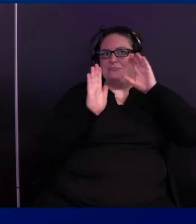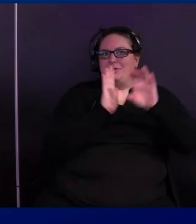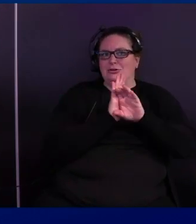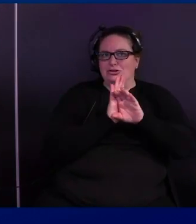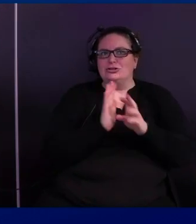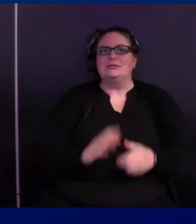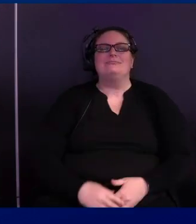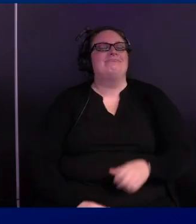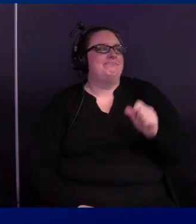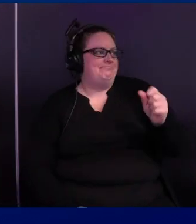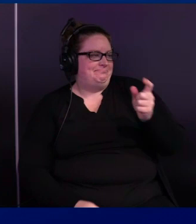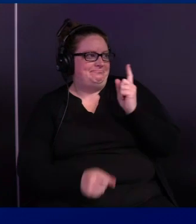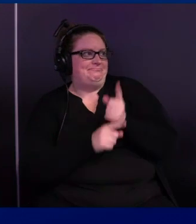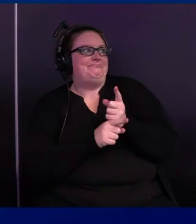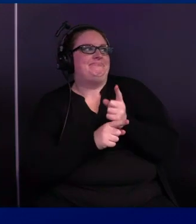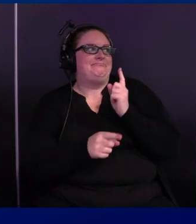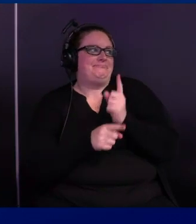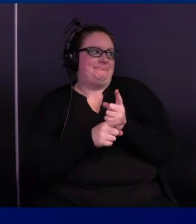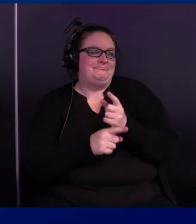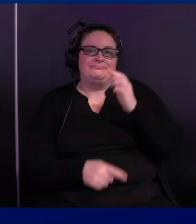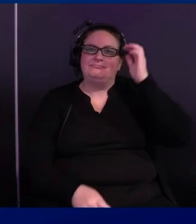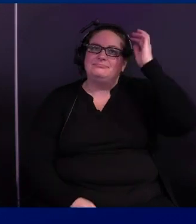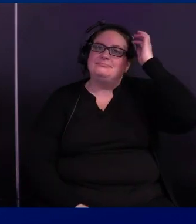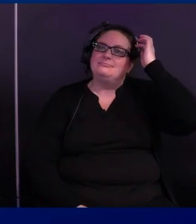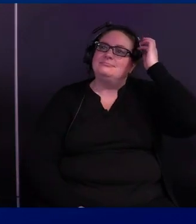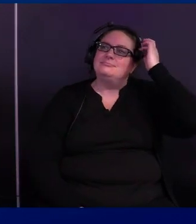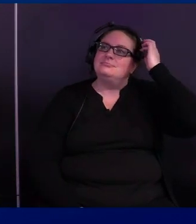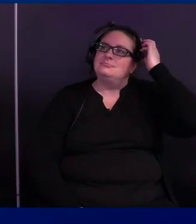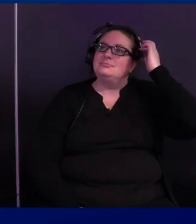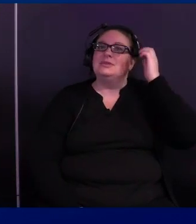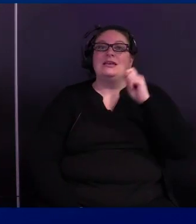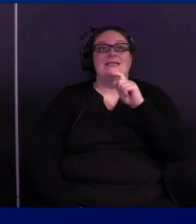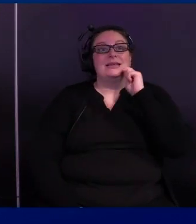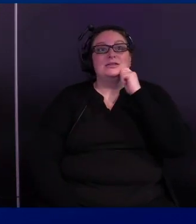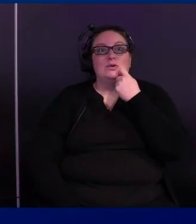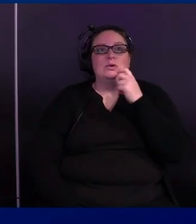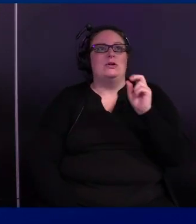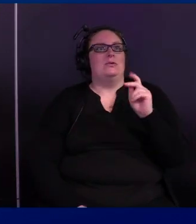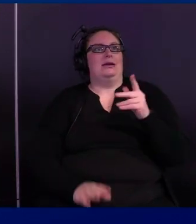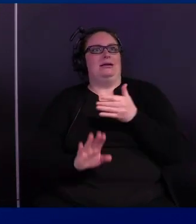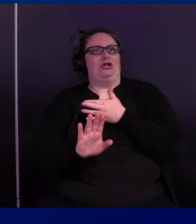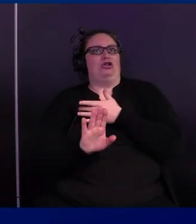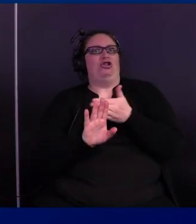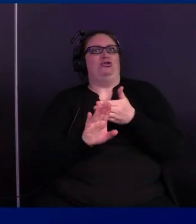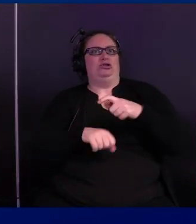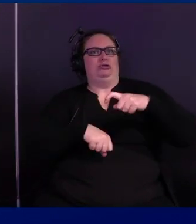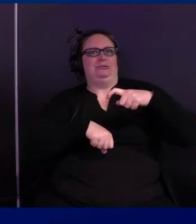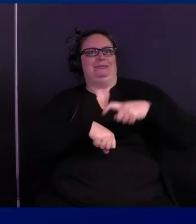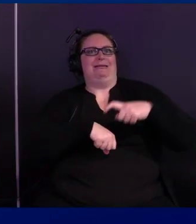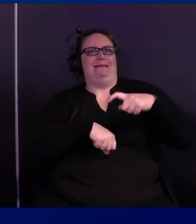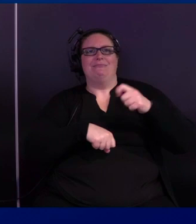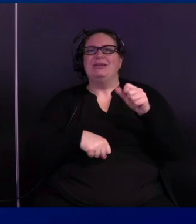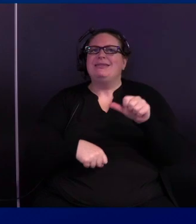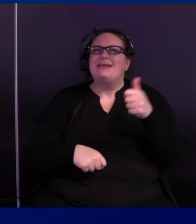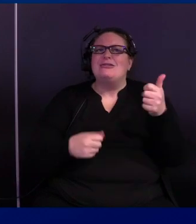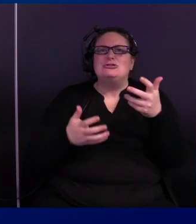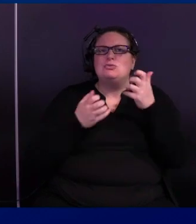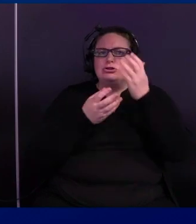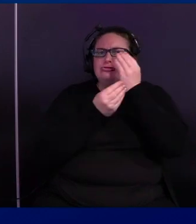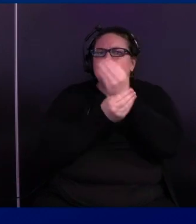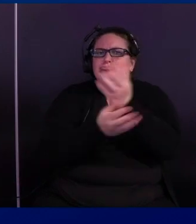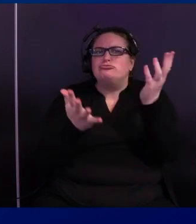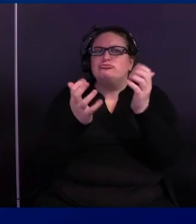So absolutely. That's really cool. So, we're getting close to time. Anything else you want to relay